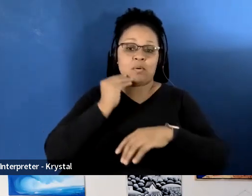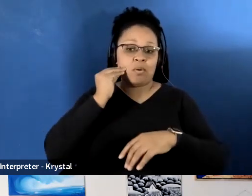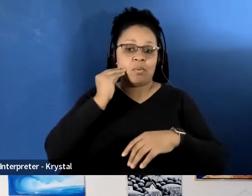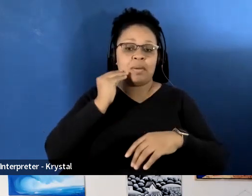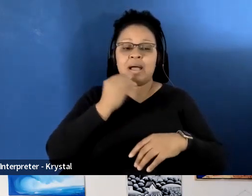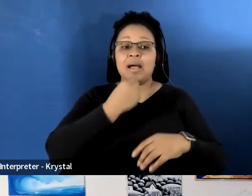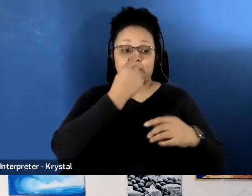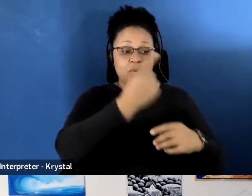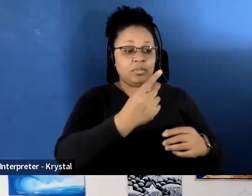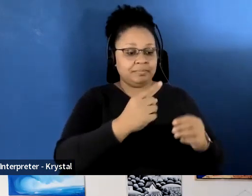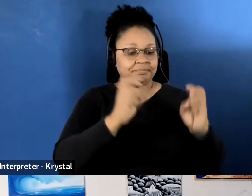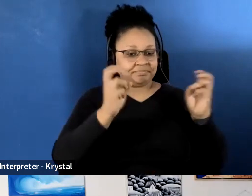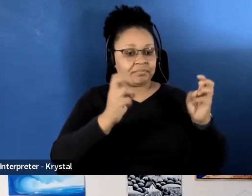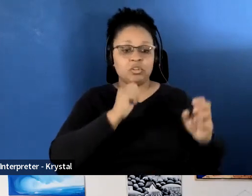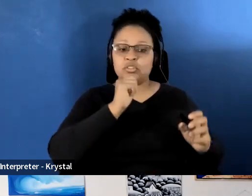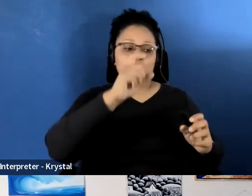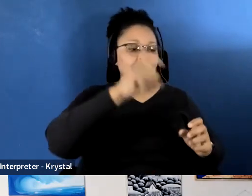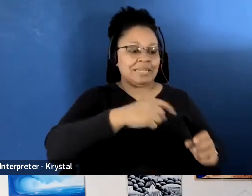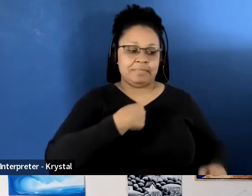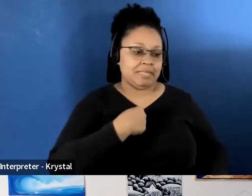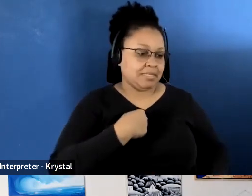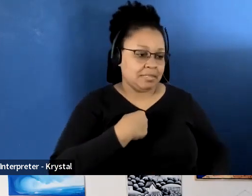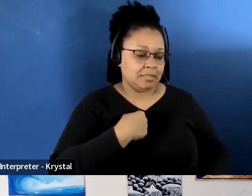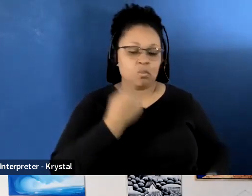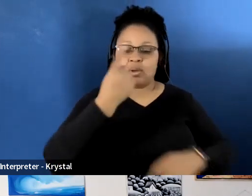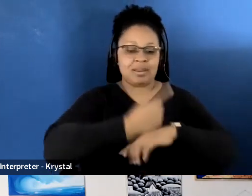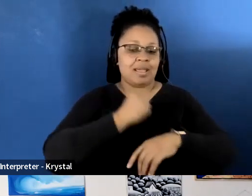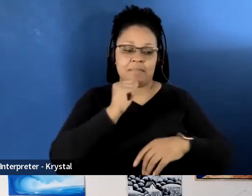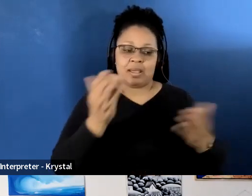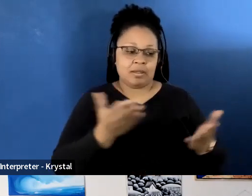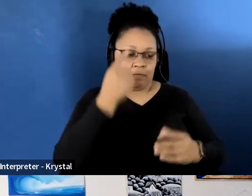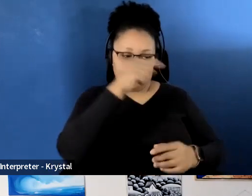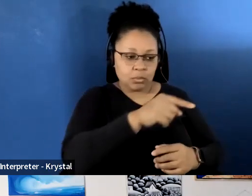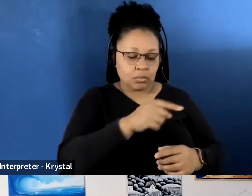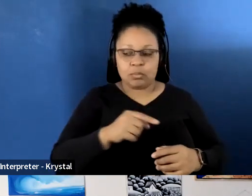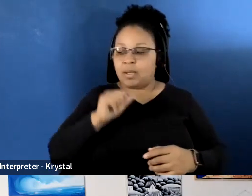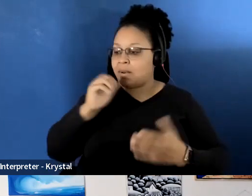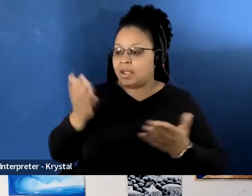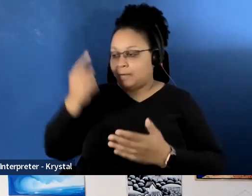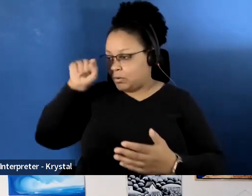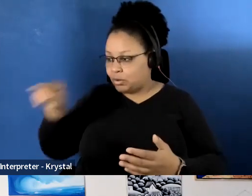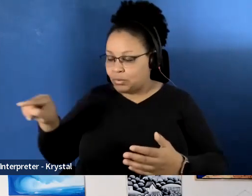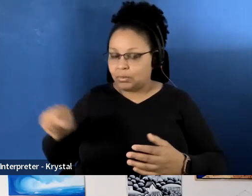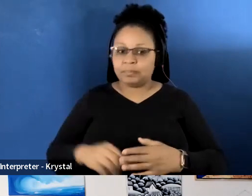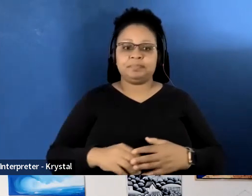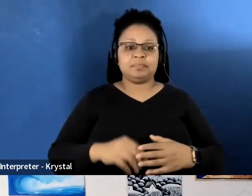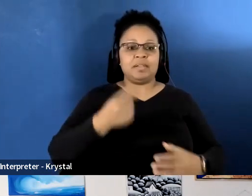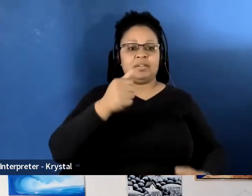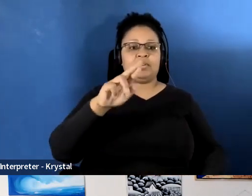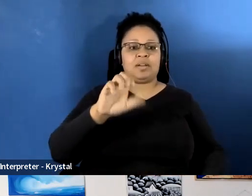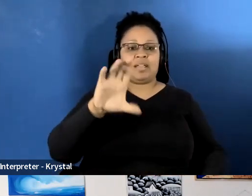not here for you today. For one day, I am not here for you. So That's such good